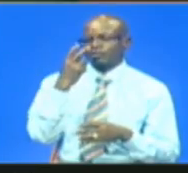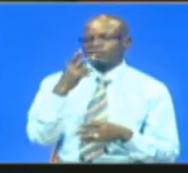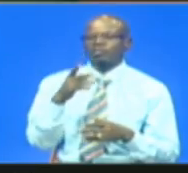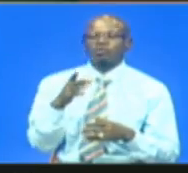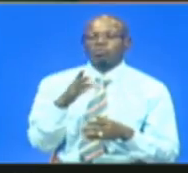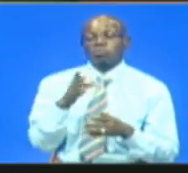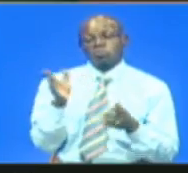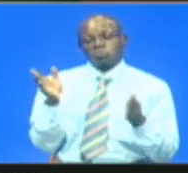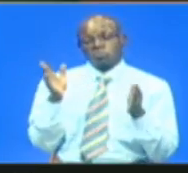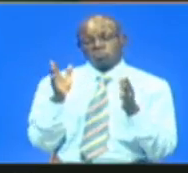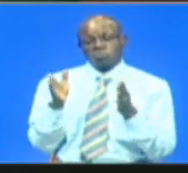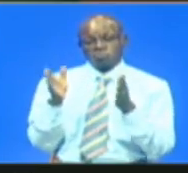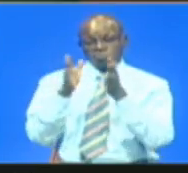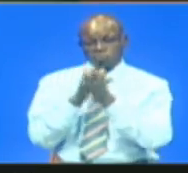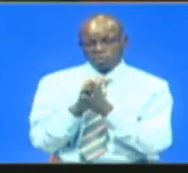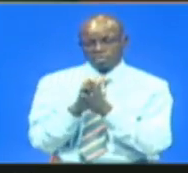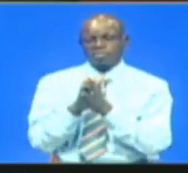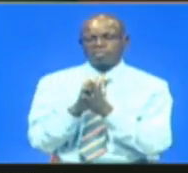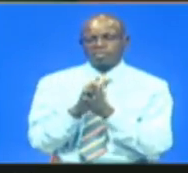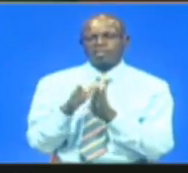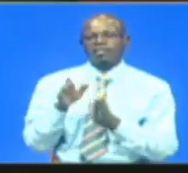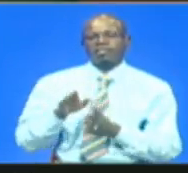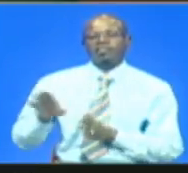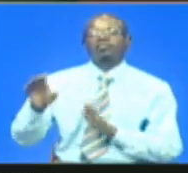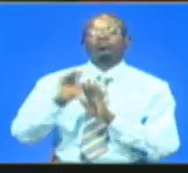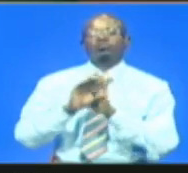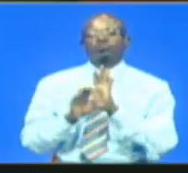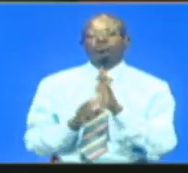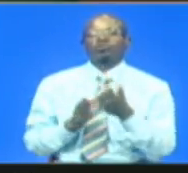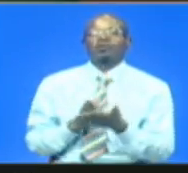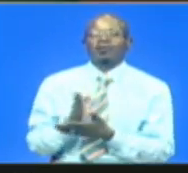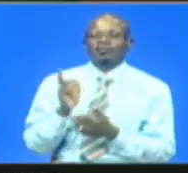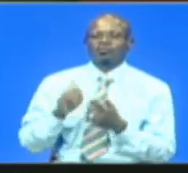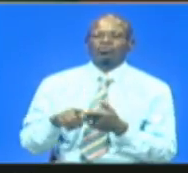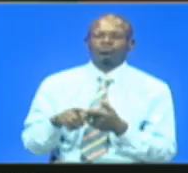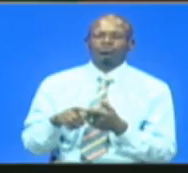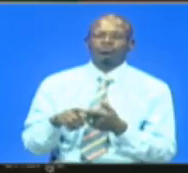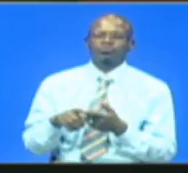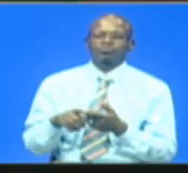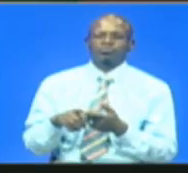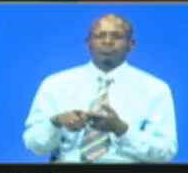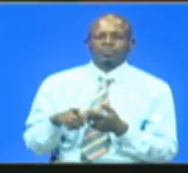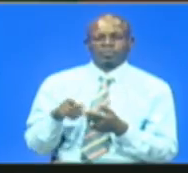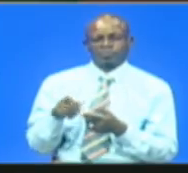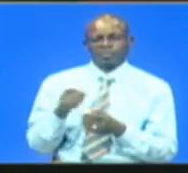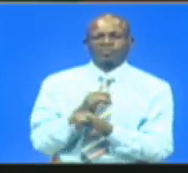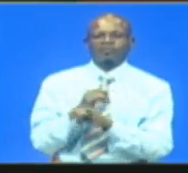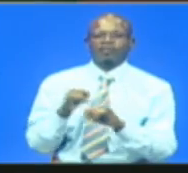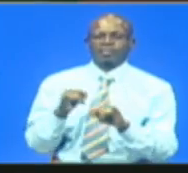his or her constitutional right to be presumed innocent.